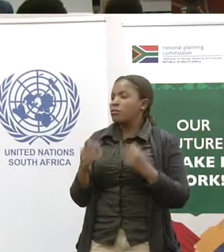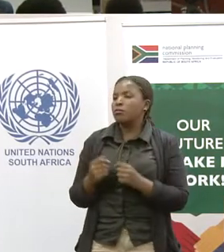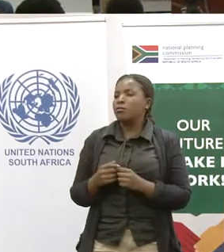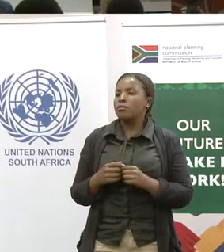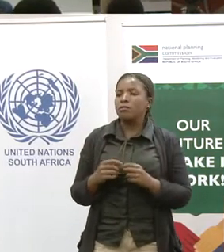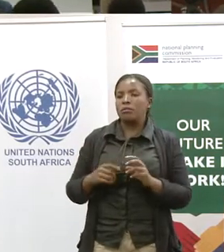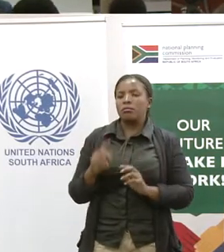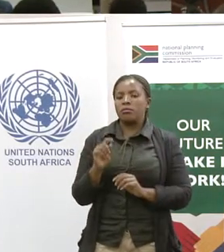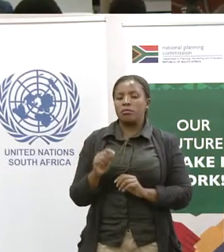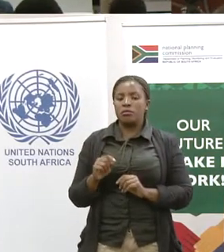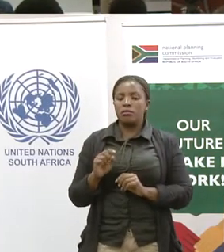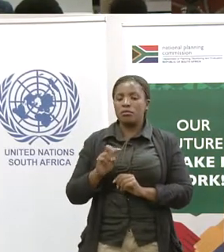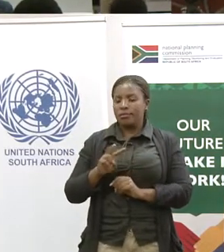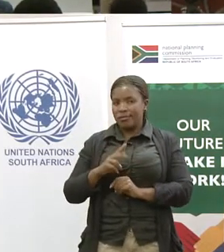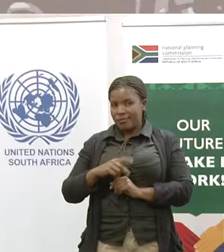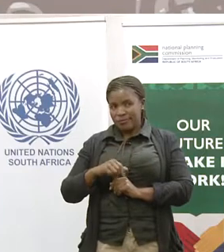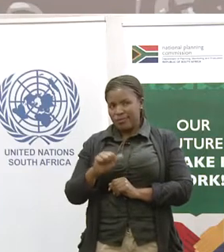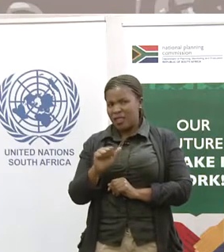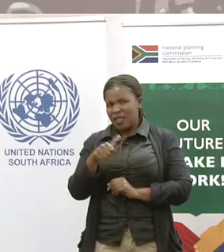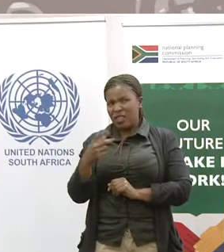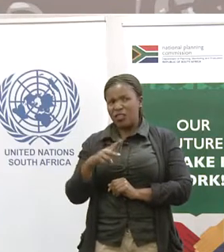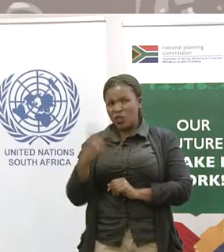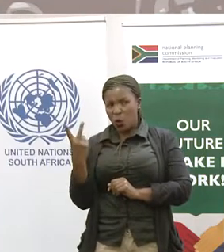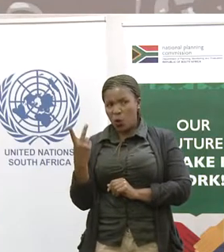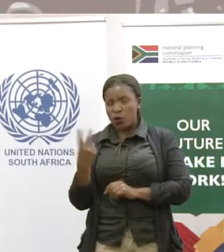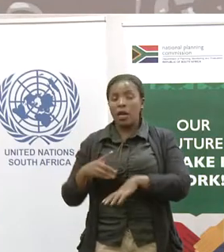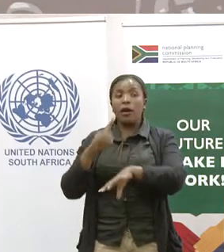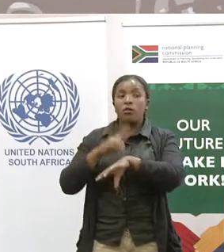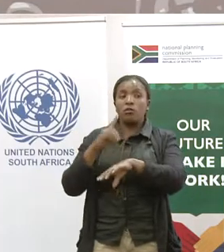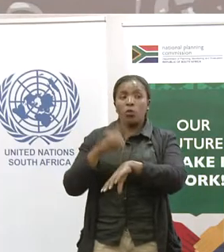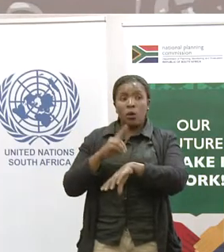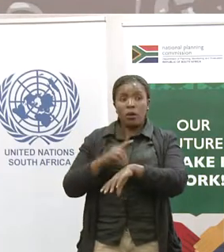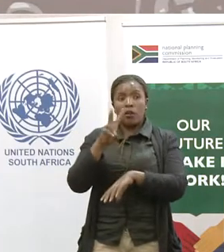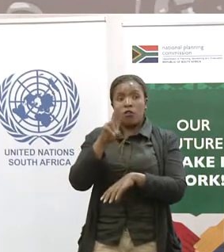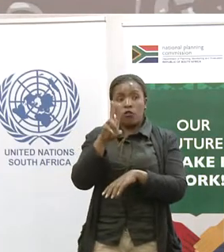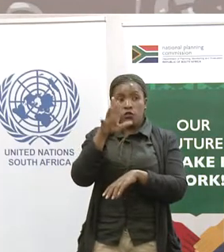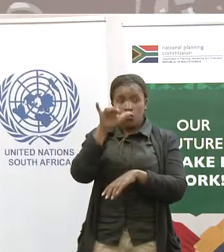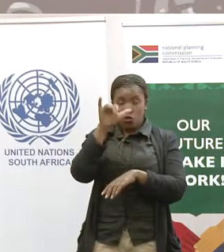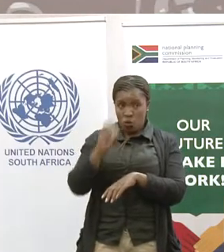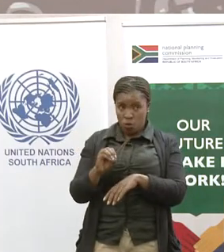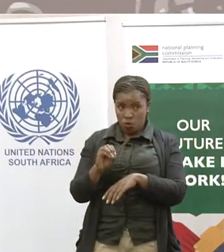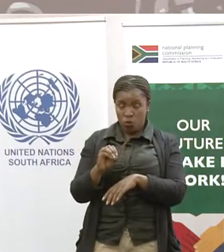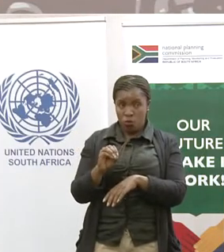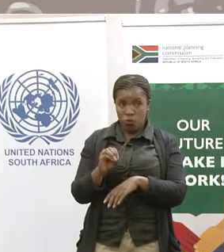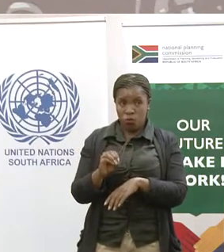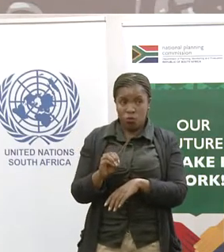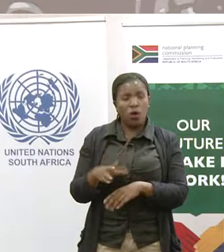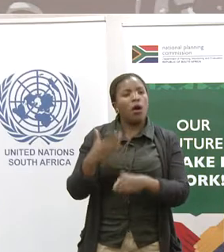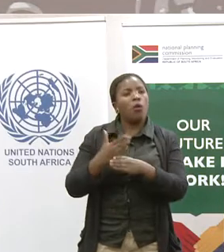Second panelist, Dr. Vuyo Mahlathi is a public policy and planning specialist. She's currently